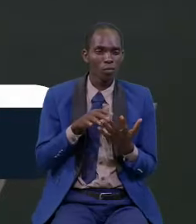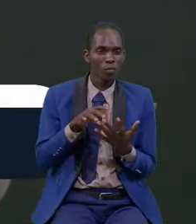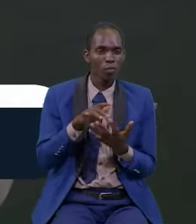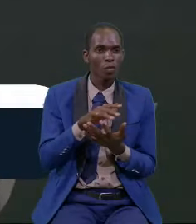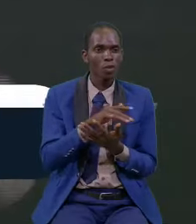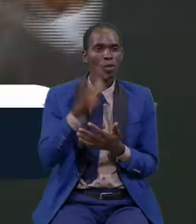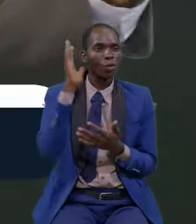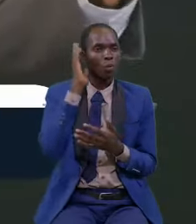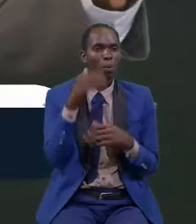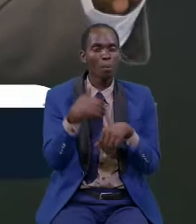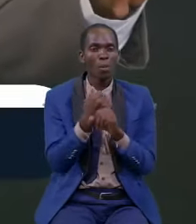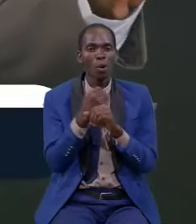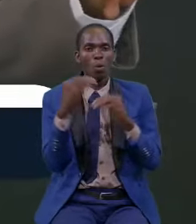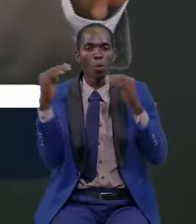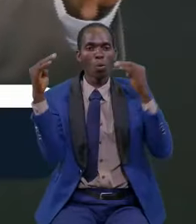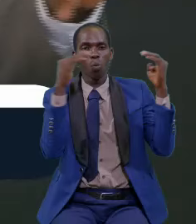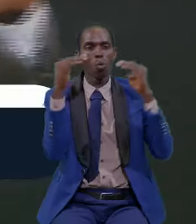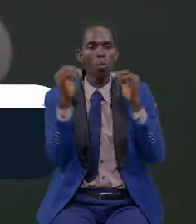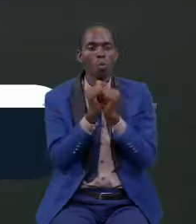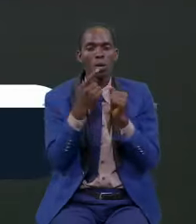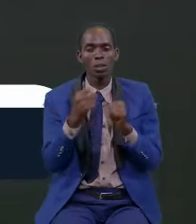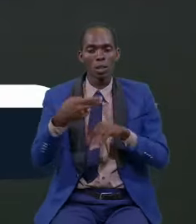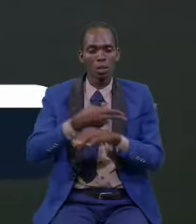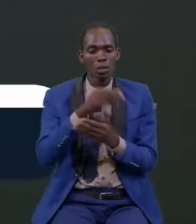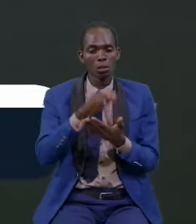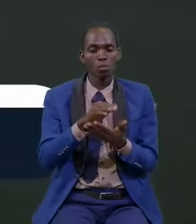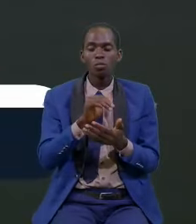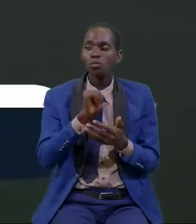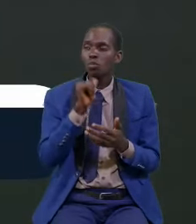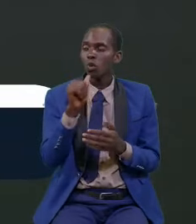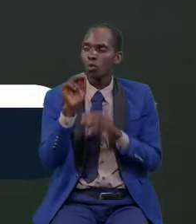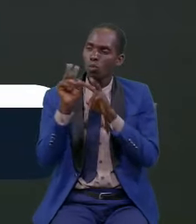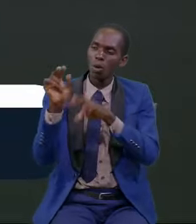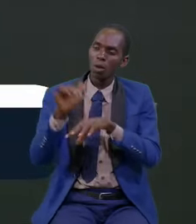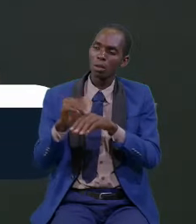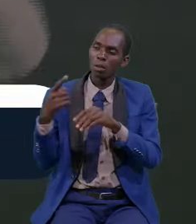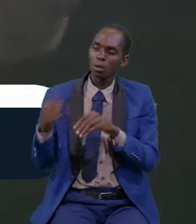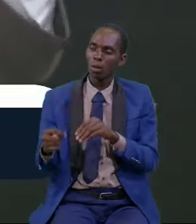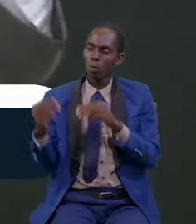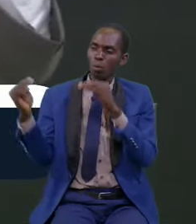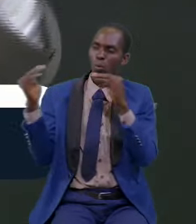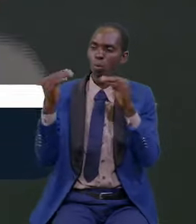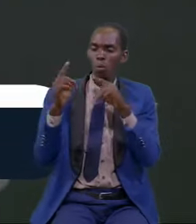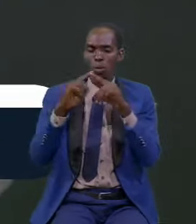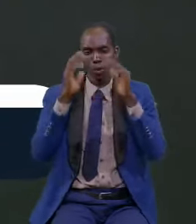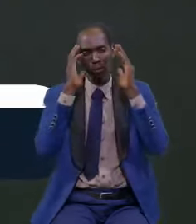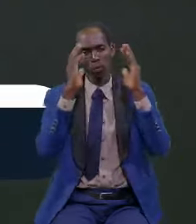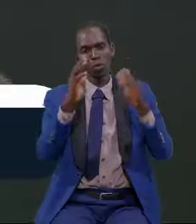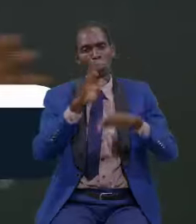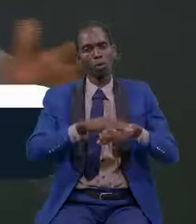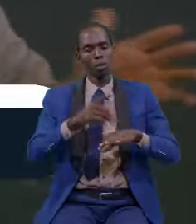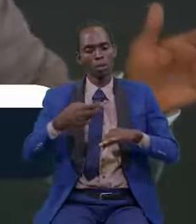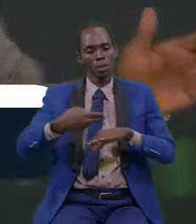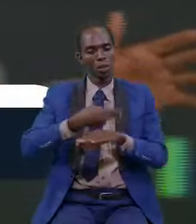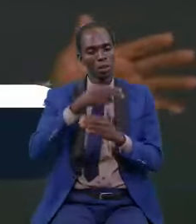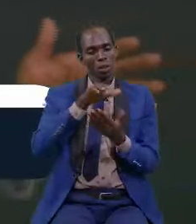Lamb. We're not looking at the war, we're looking at the Lamb. These, all those